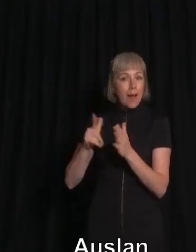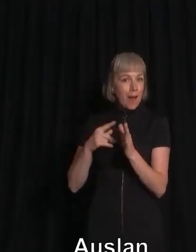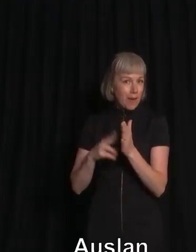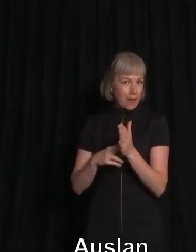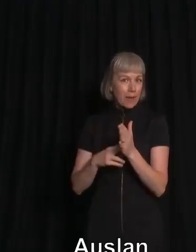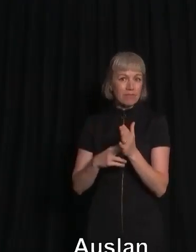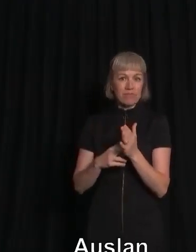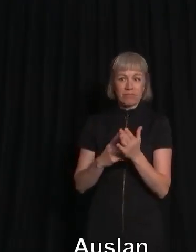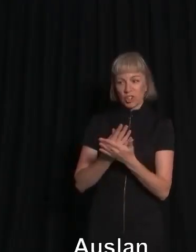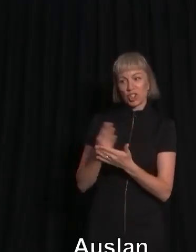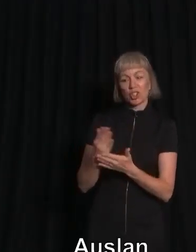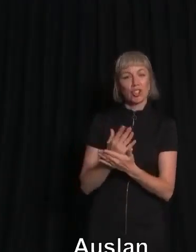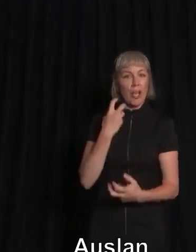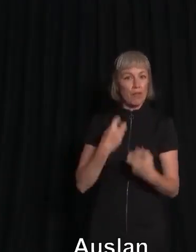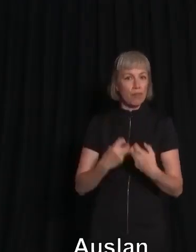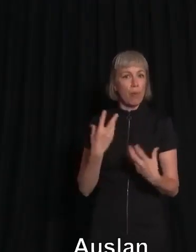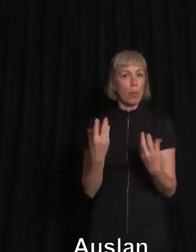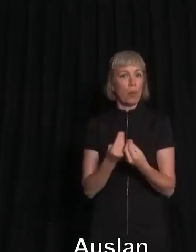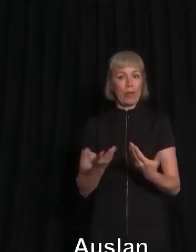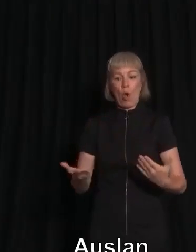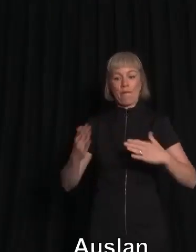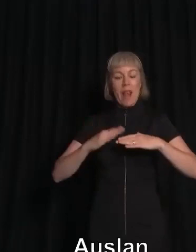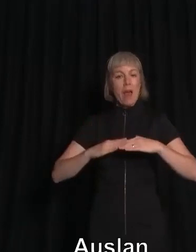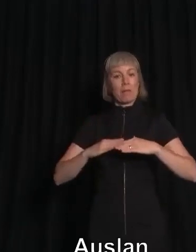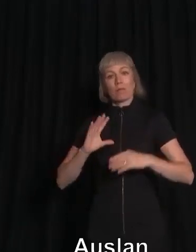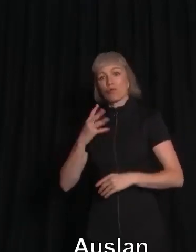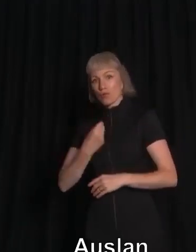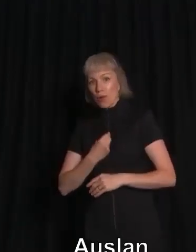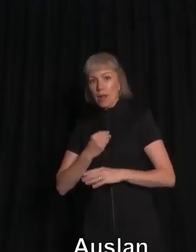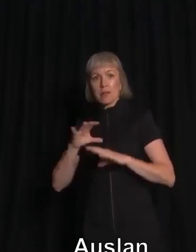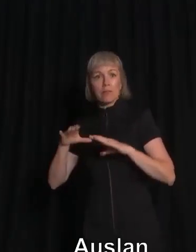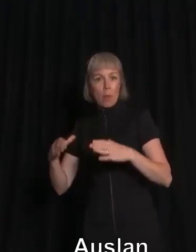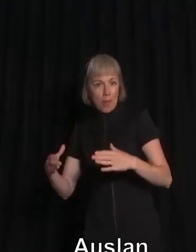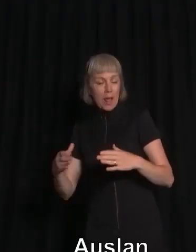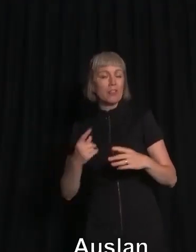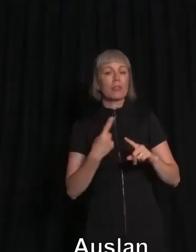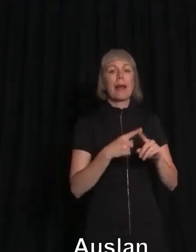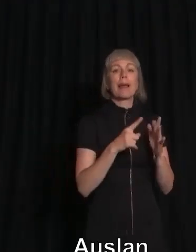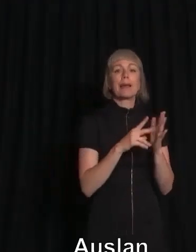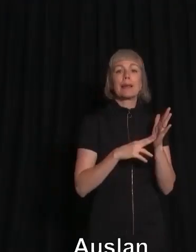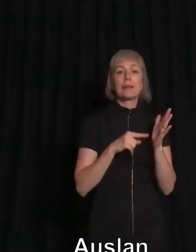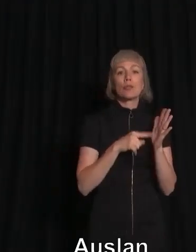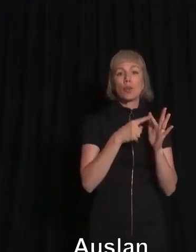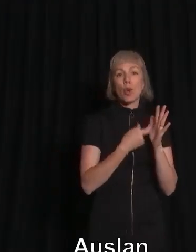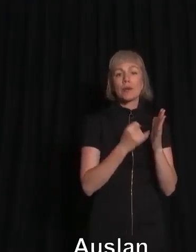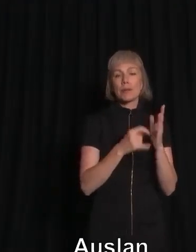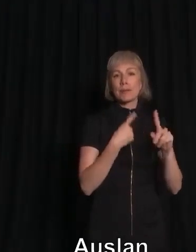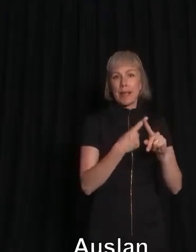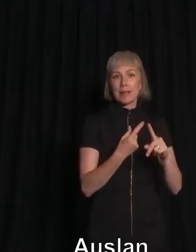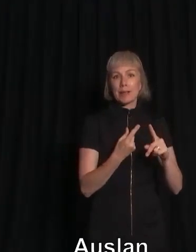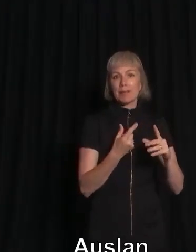we experience in both overlapping population groups and misconceptions and ignorance being kind of